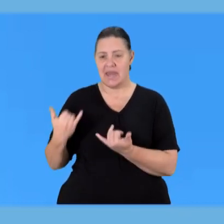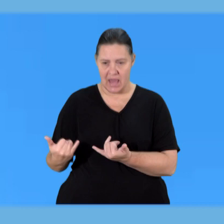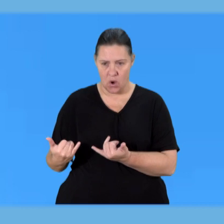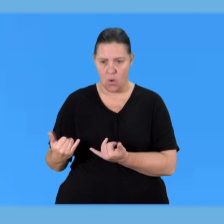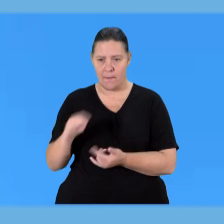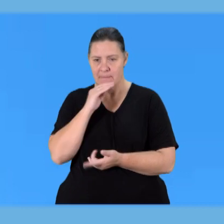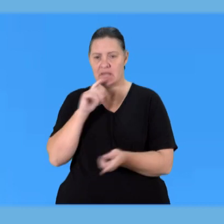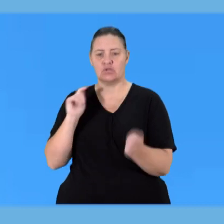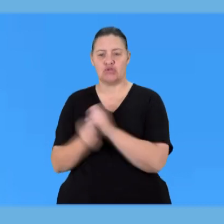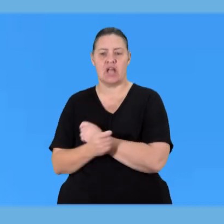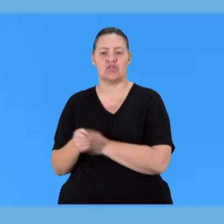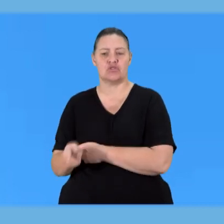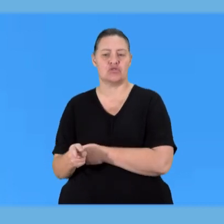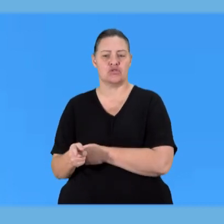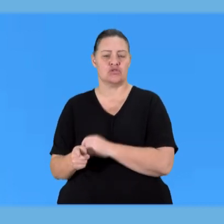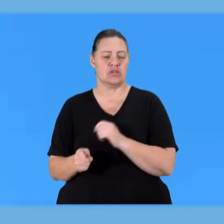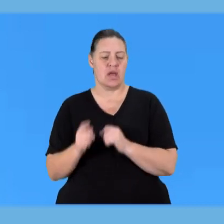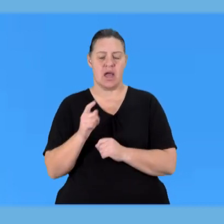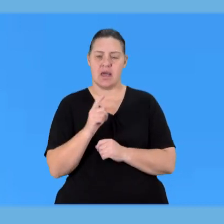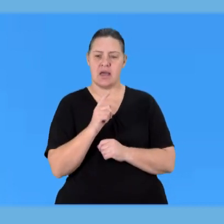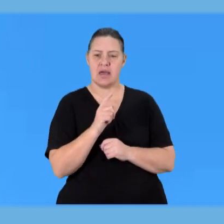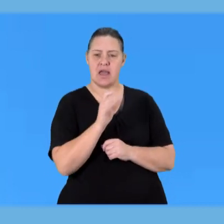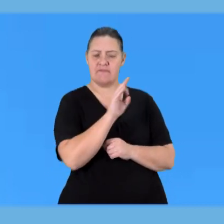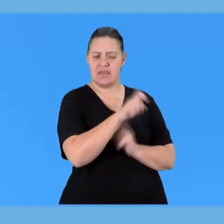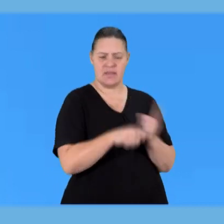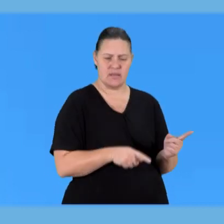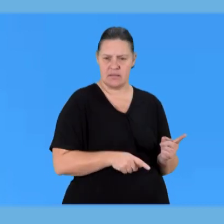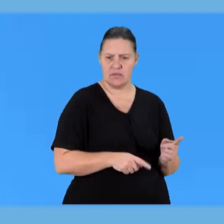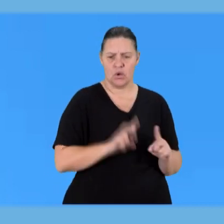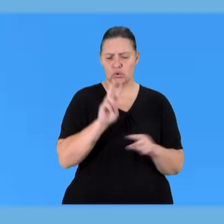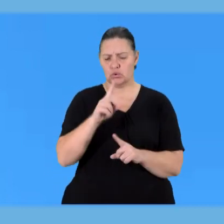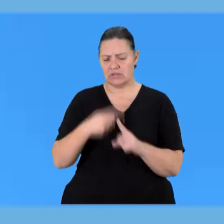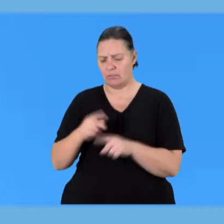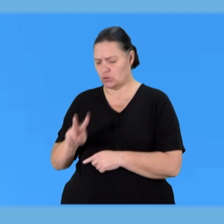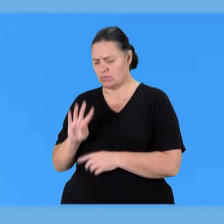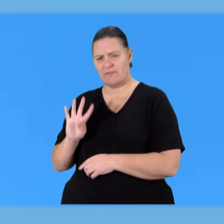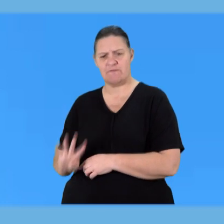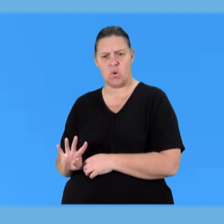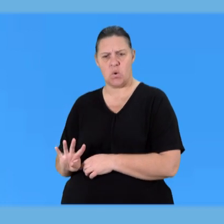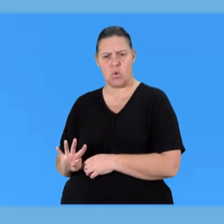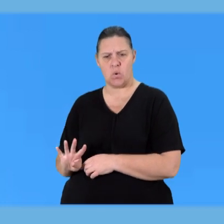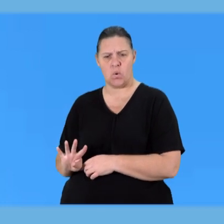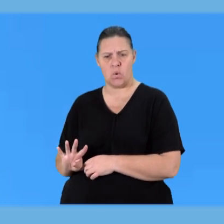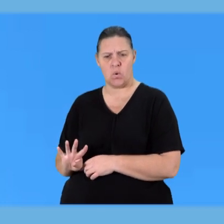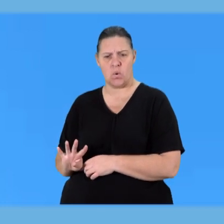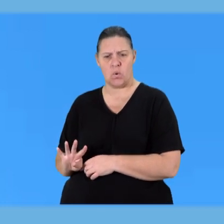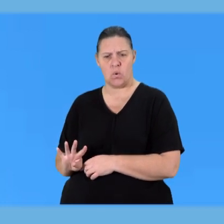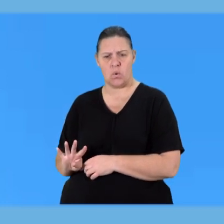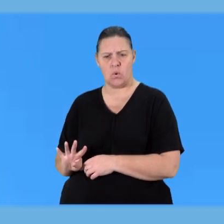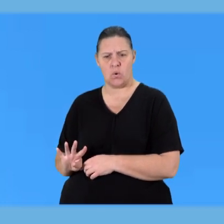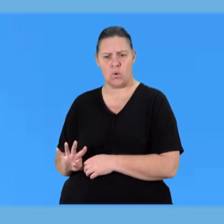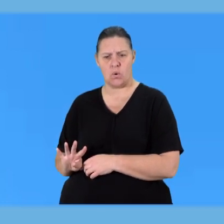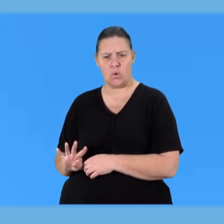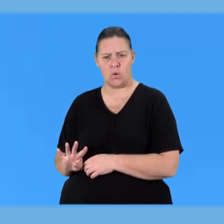2, now that changes now the ions because 2 multiplied by 2 is going to give me 4. So that will be